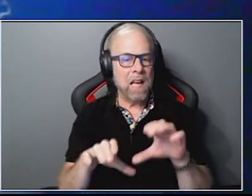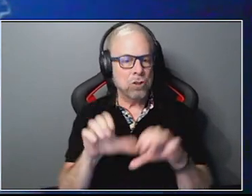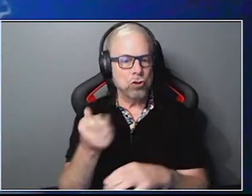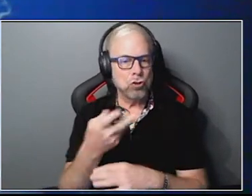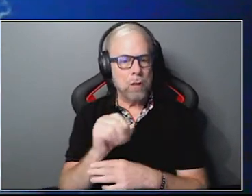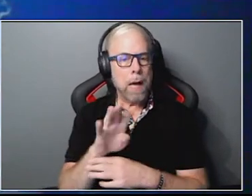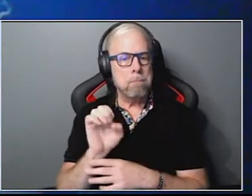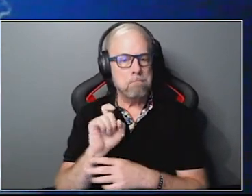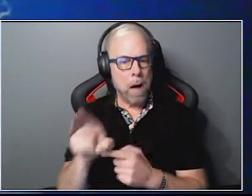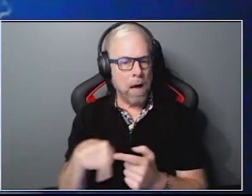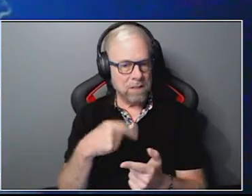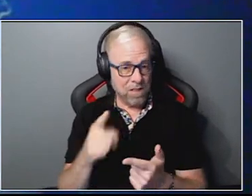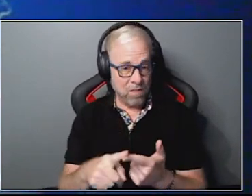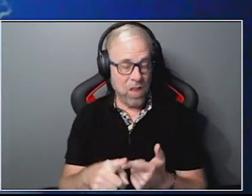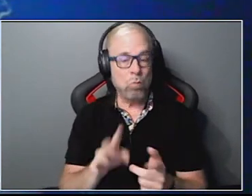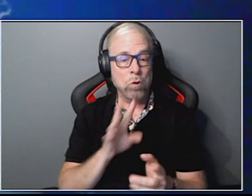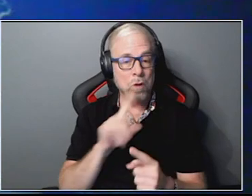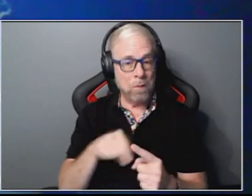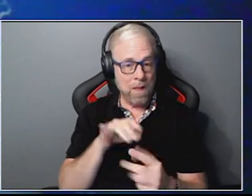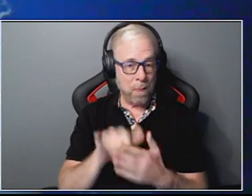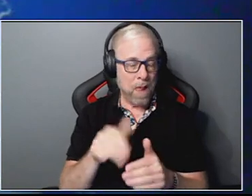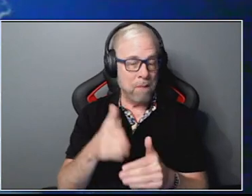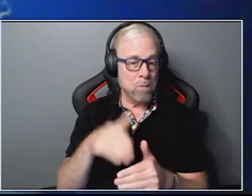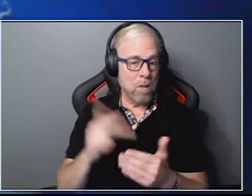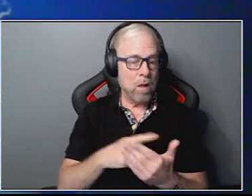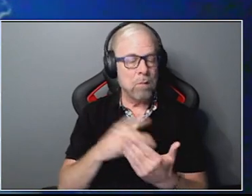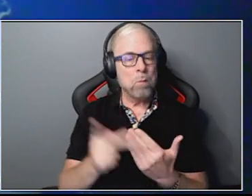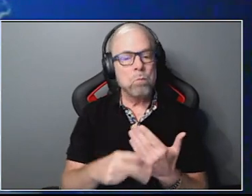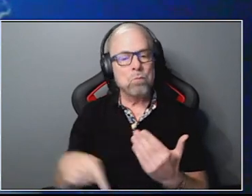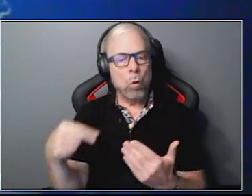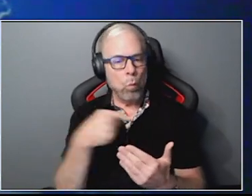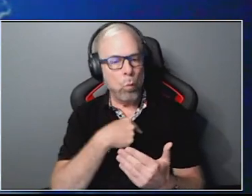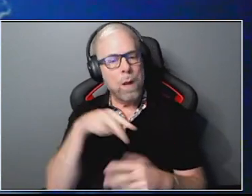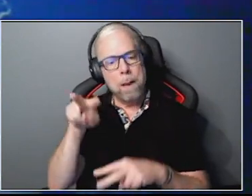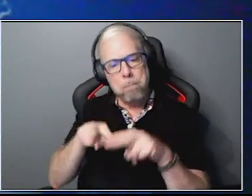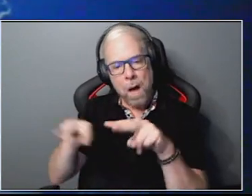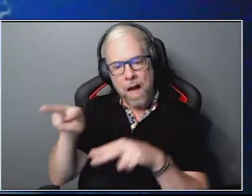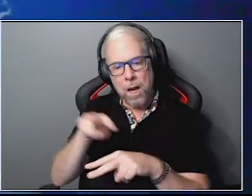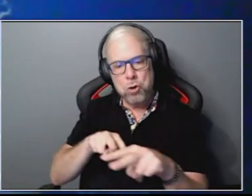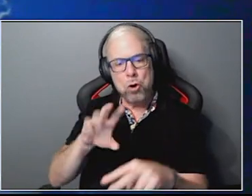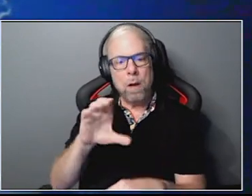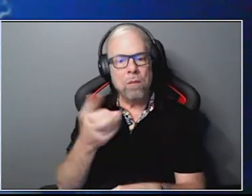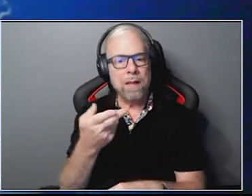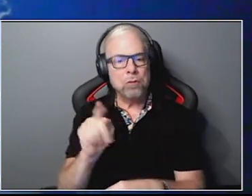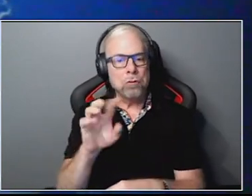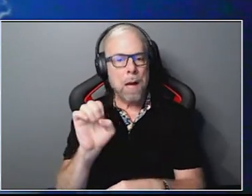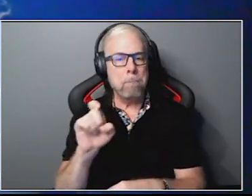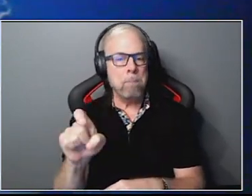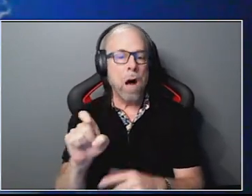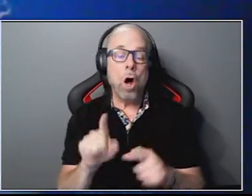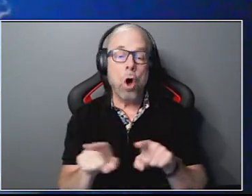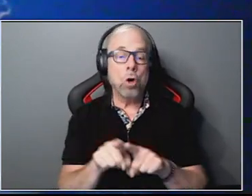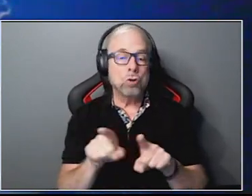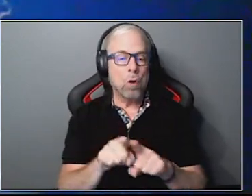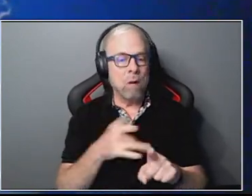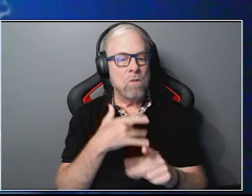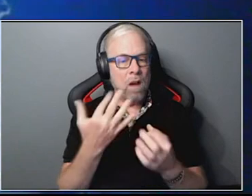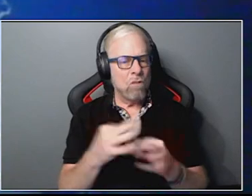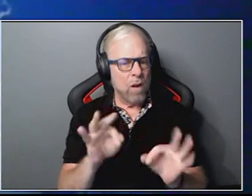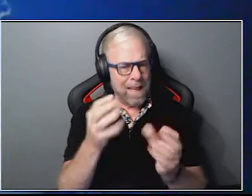program. National Archives staff monitors the chat box. And please feel free to let us know where you're watching from today.